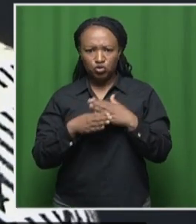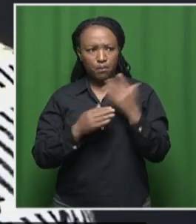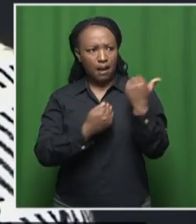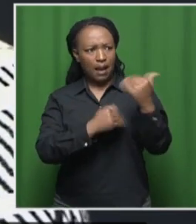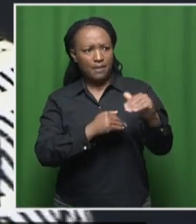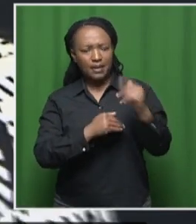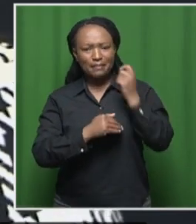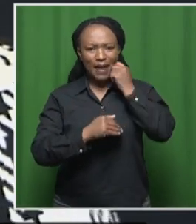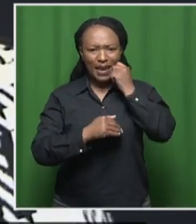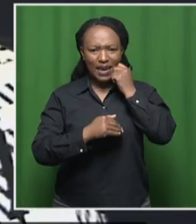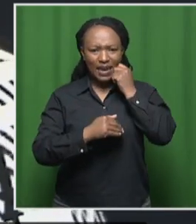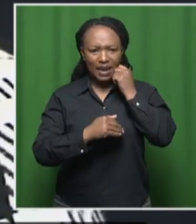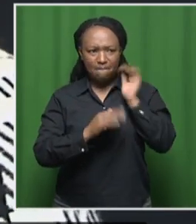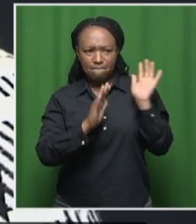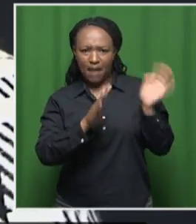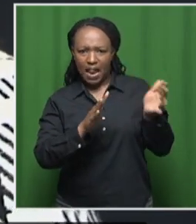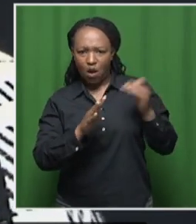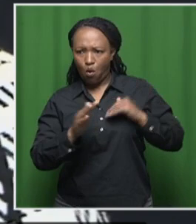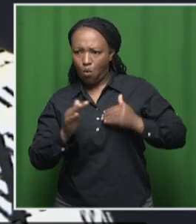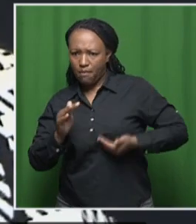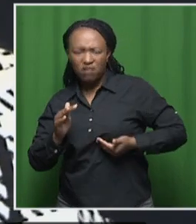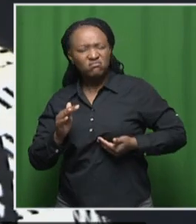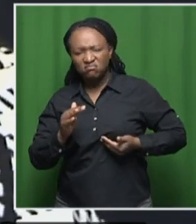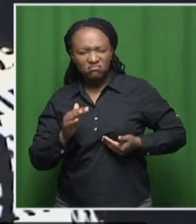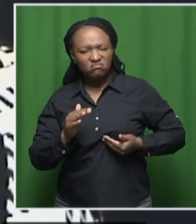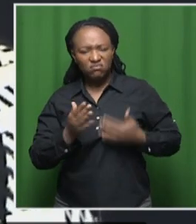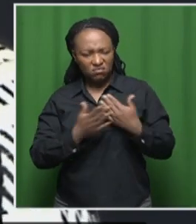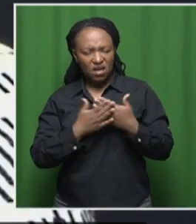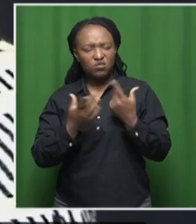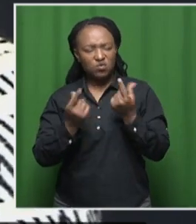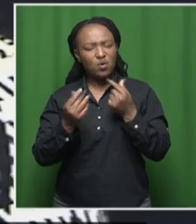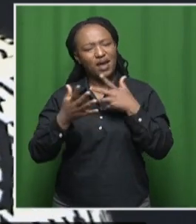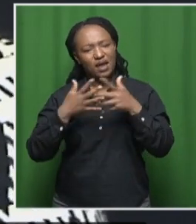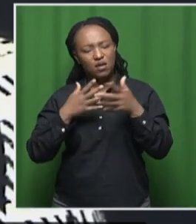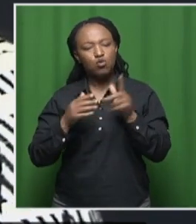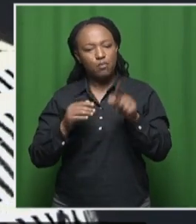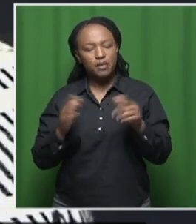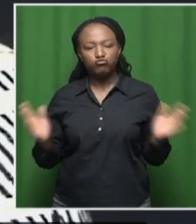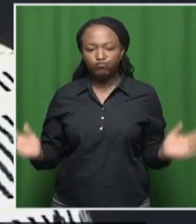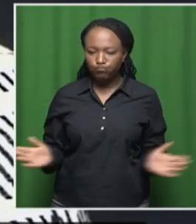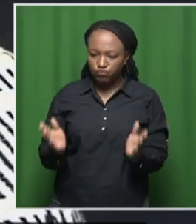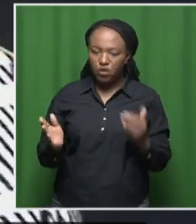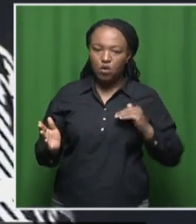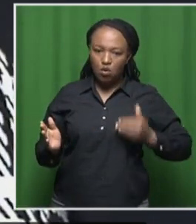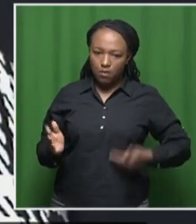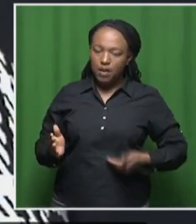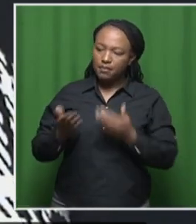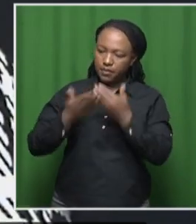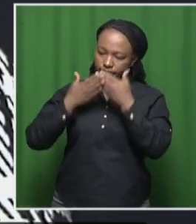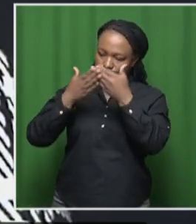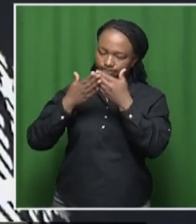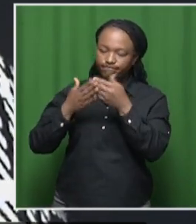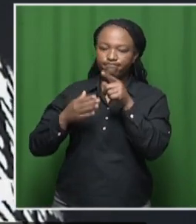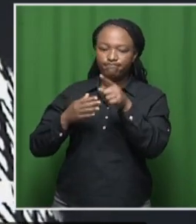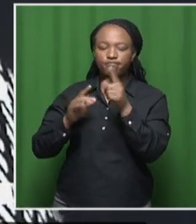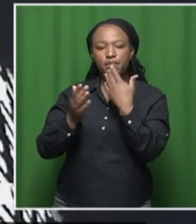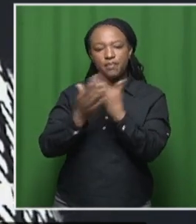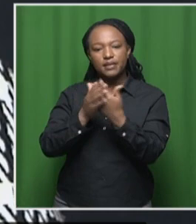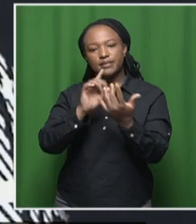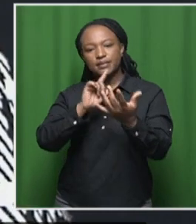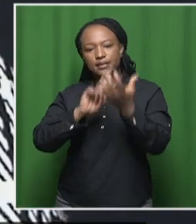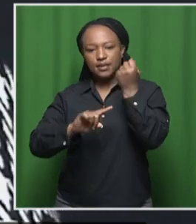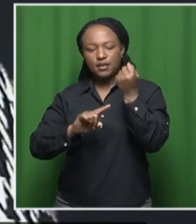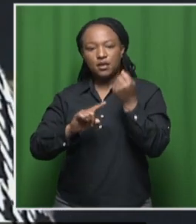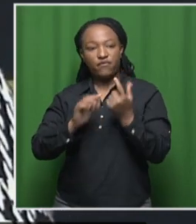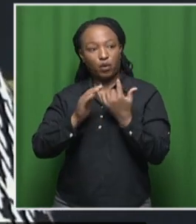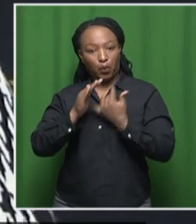to male or female. It's across the board. And just encourage our girls to take up these courses, study and achieve, and just do what